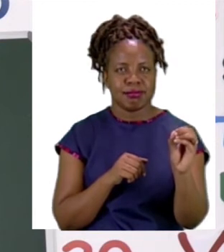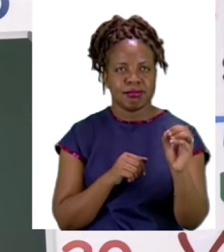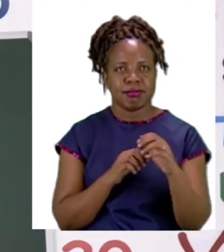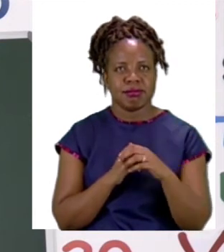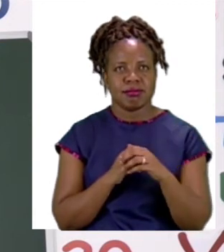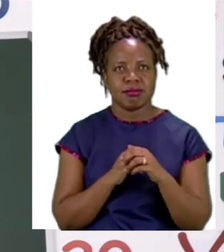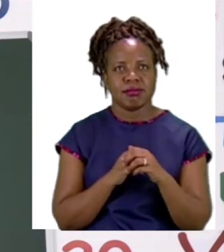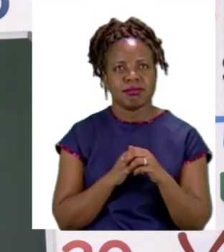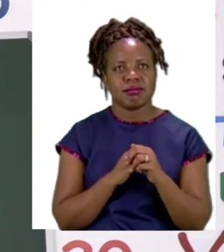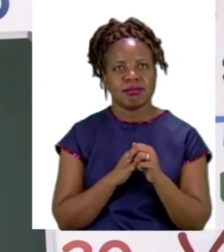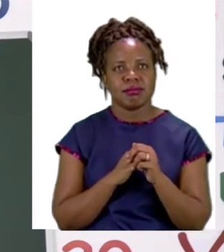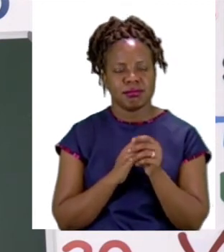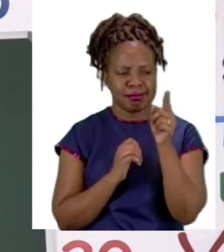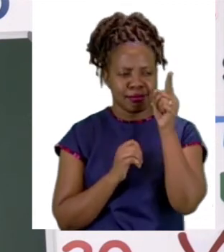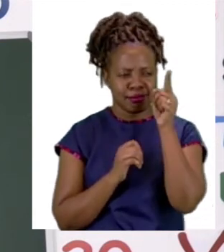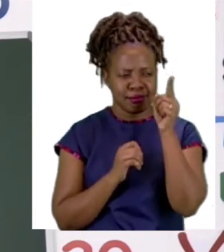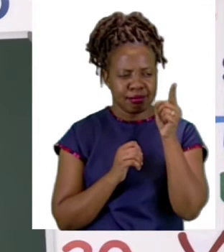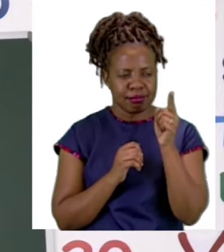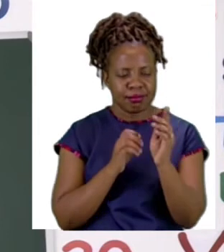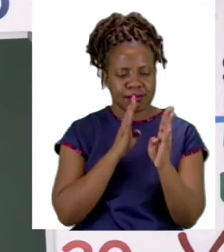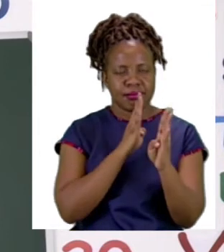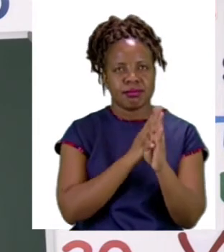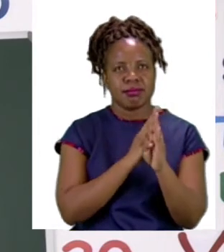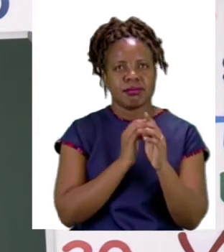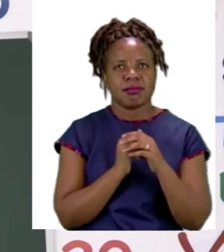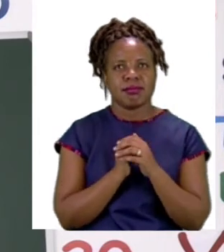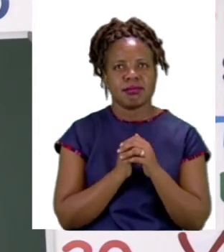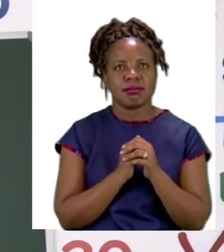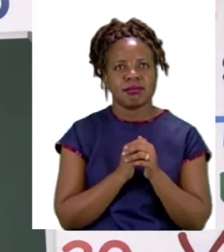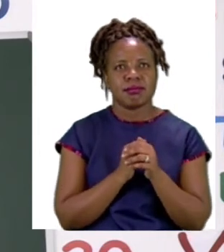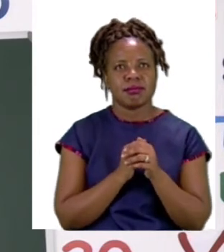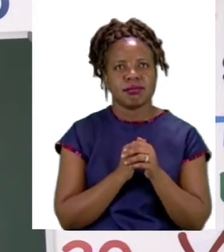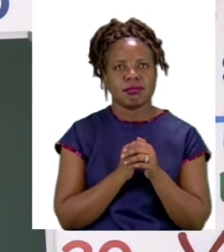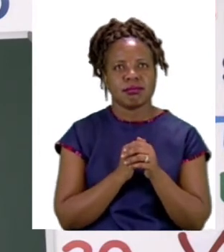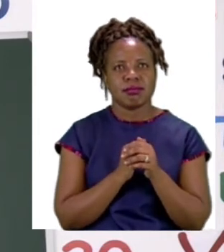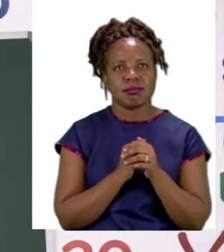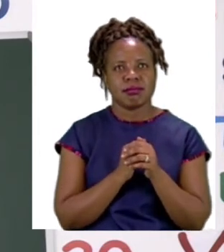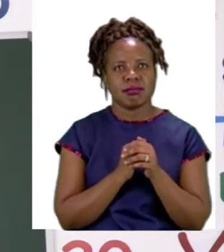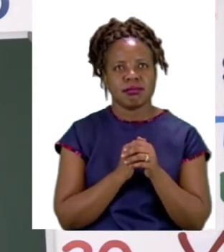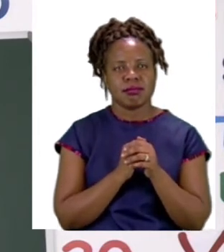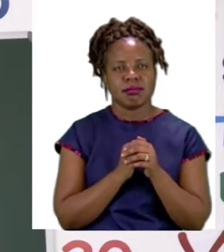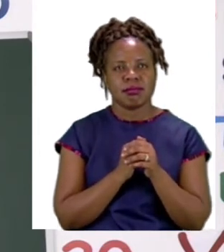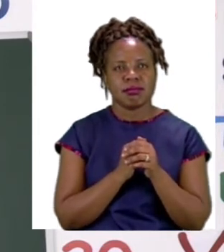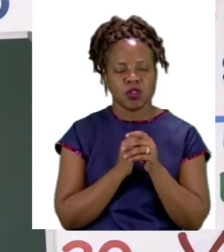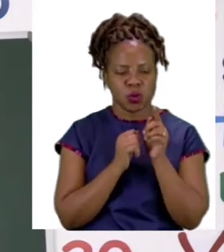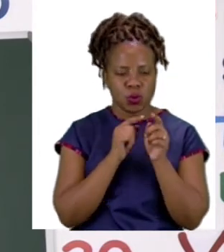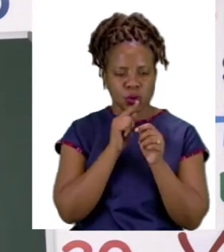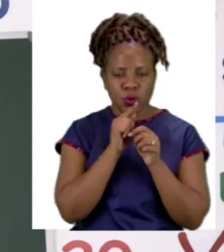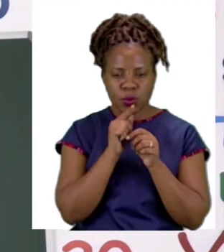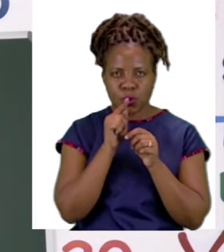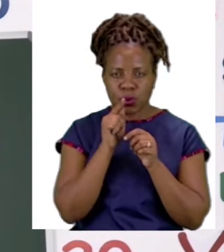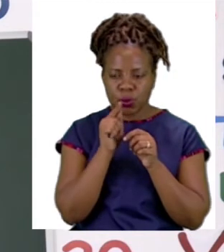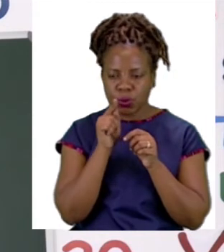in the same line. Now it's my job to make sure that I can check where the